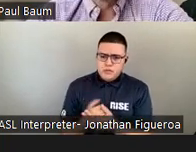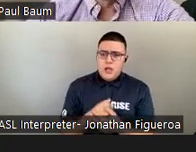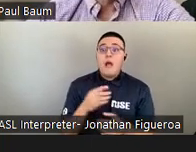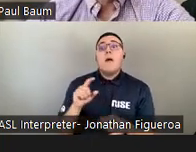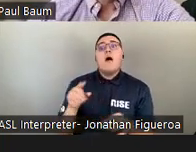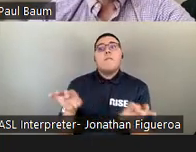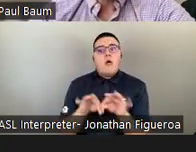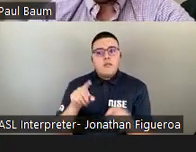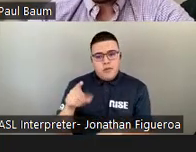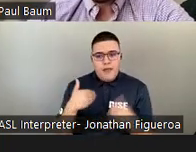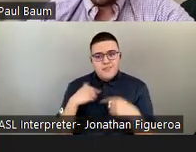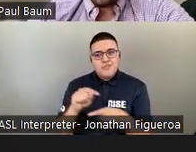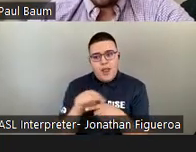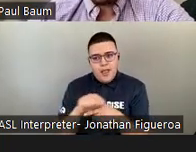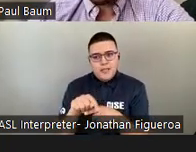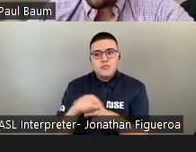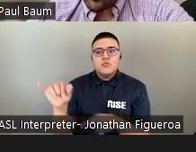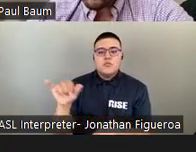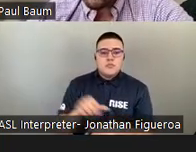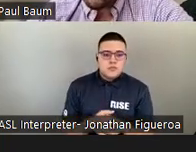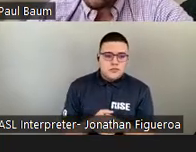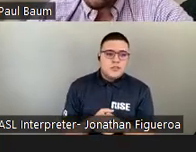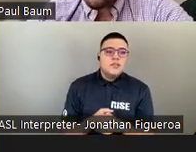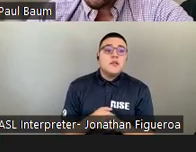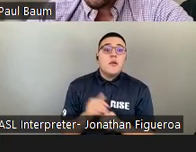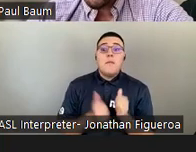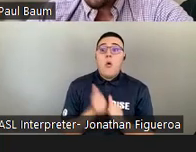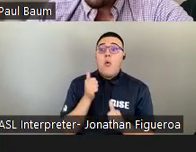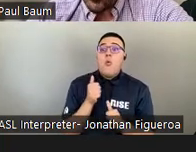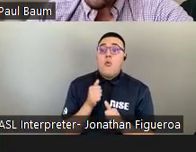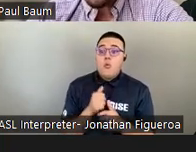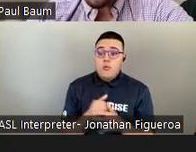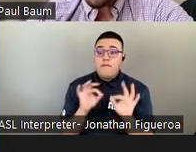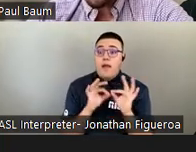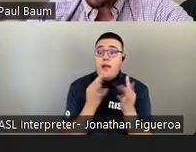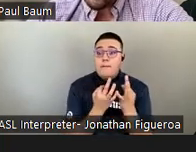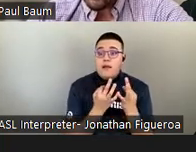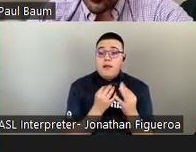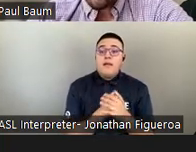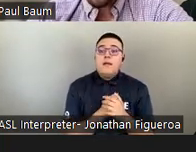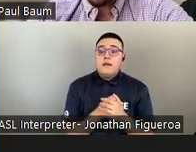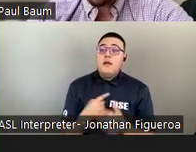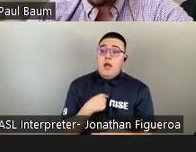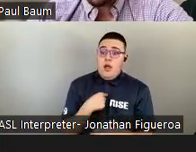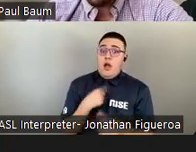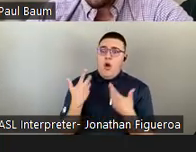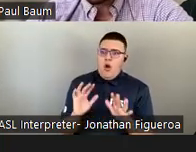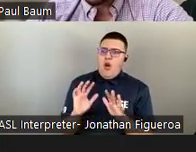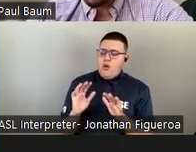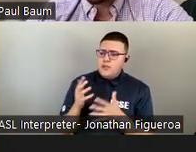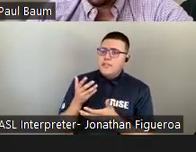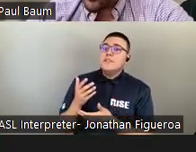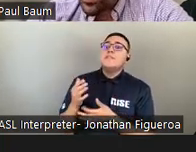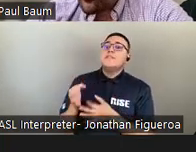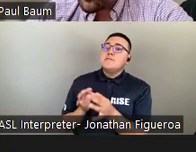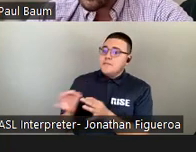well. I will tell you that most families that I talk to, once the